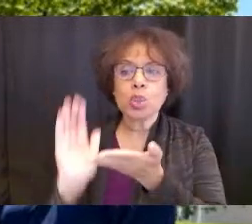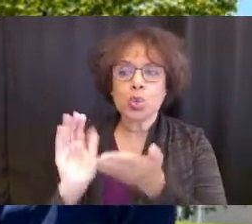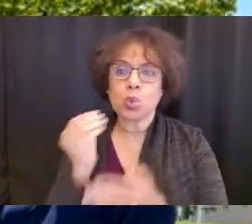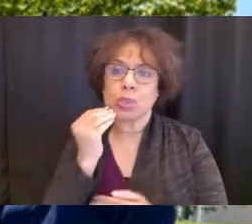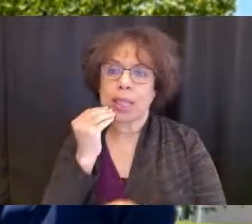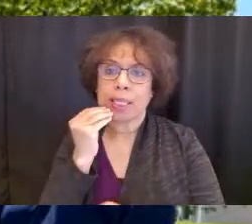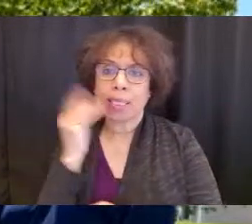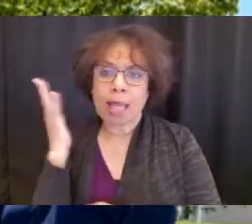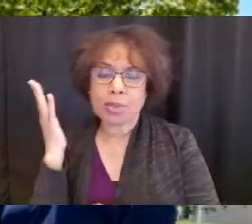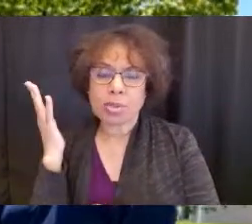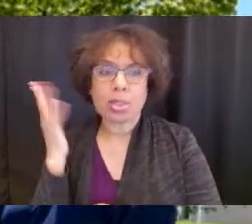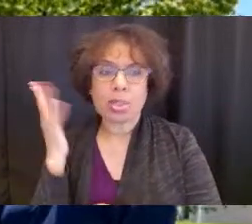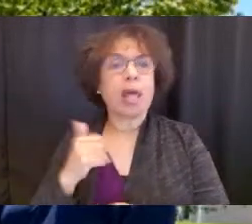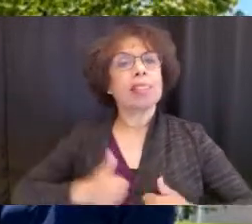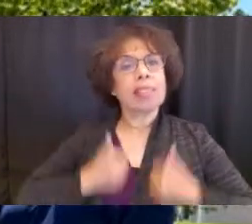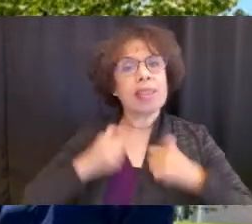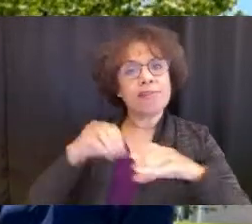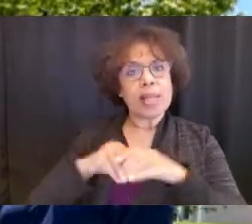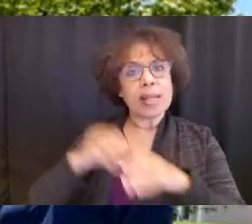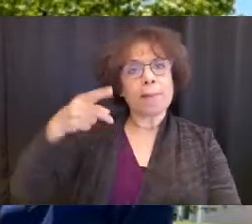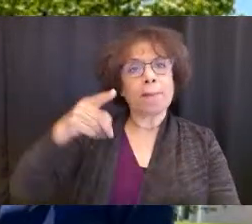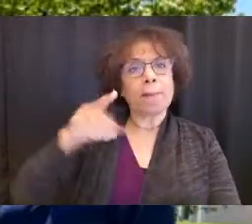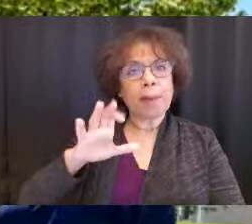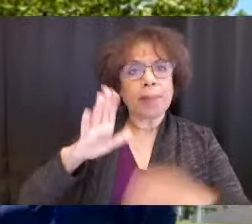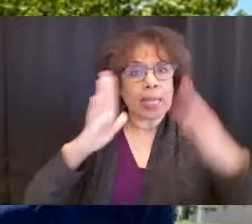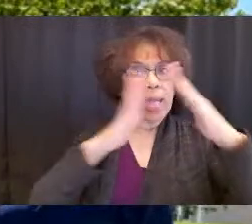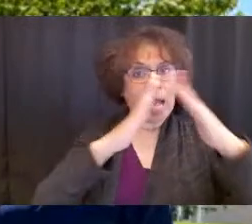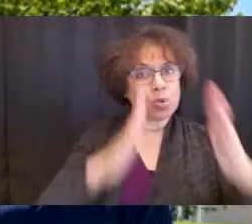housing, and need assistance.